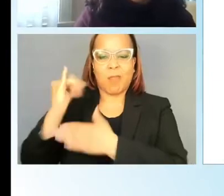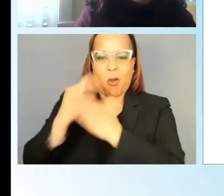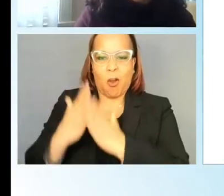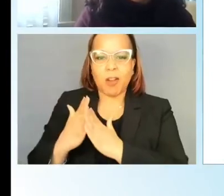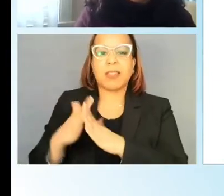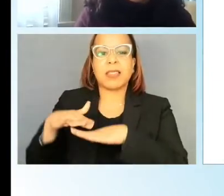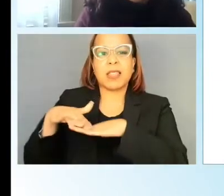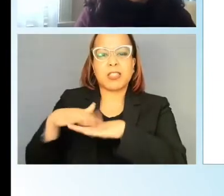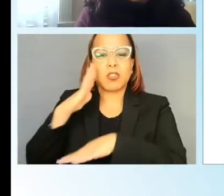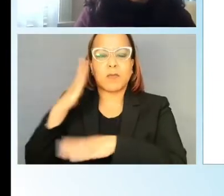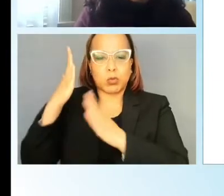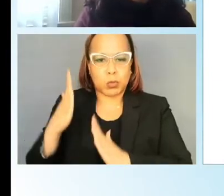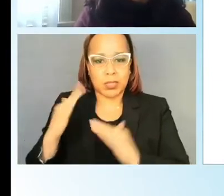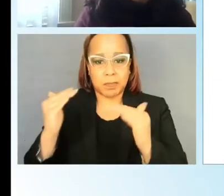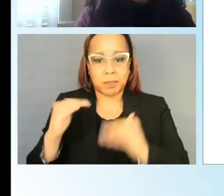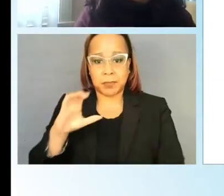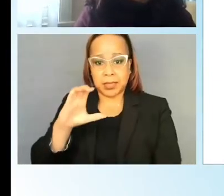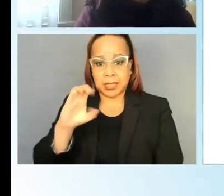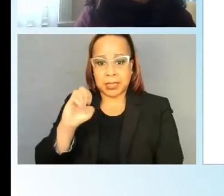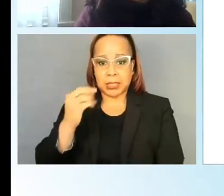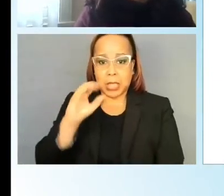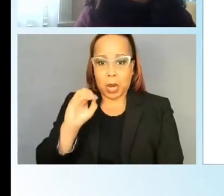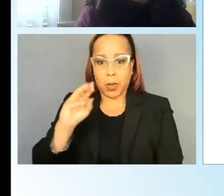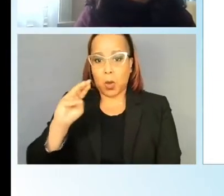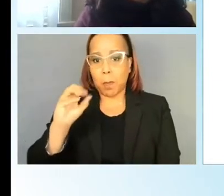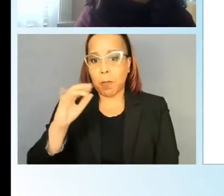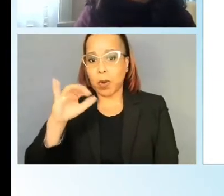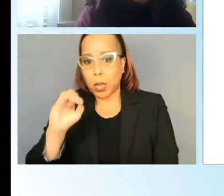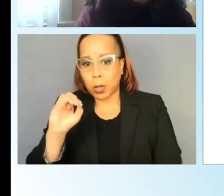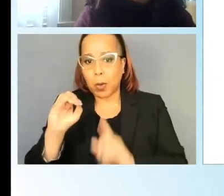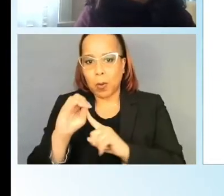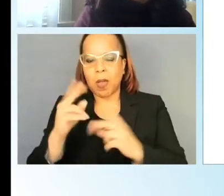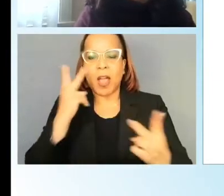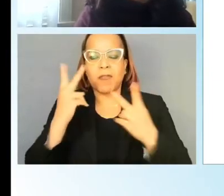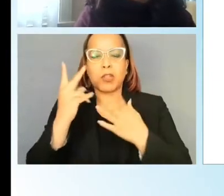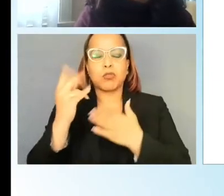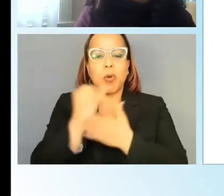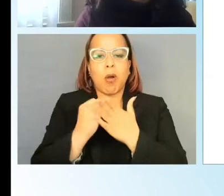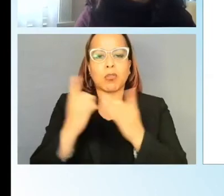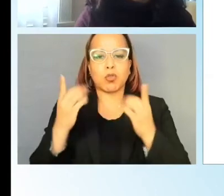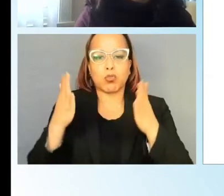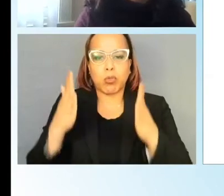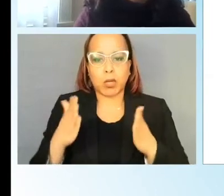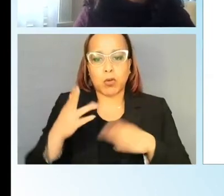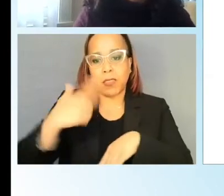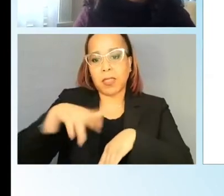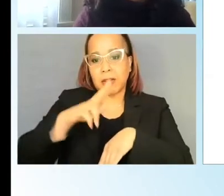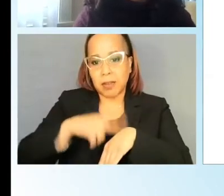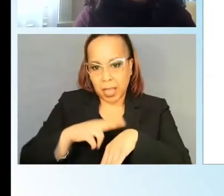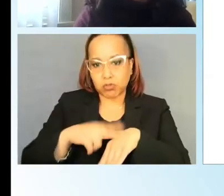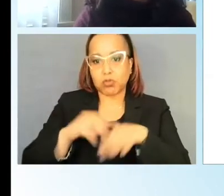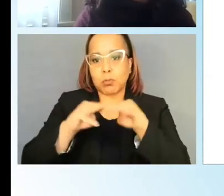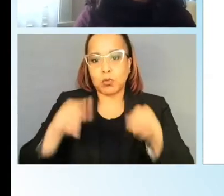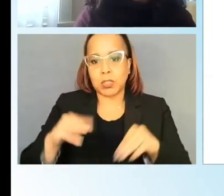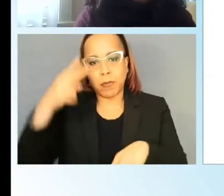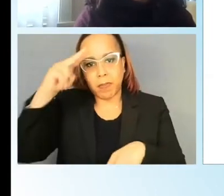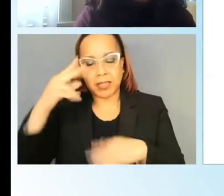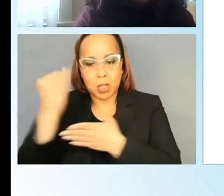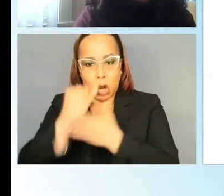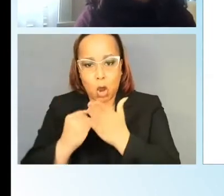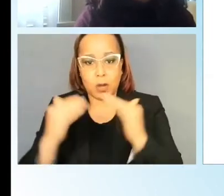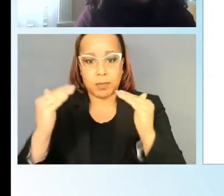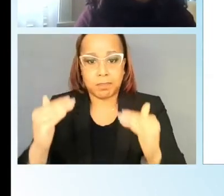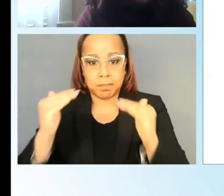futurist. Cesario Moreno, who is the visual arts director at the National Museum of Mexican Art. And